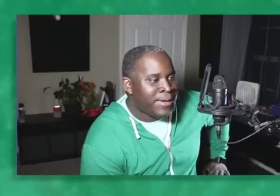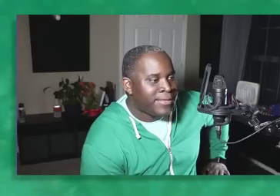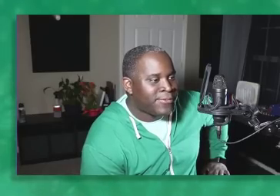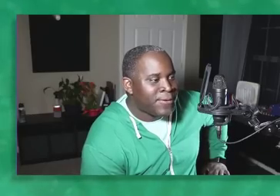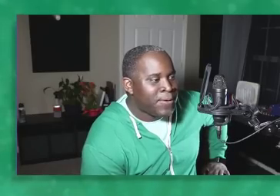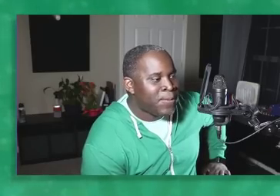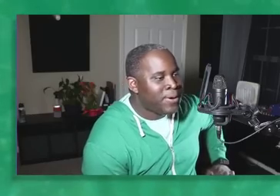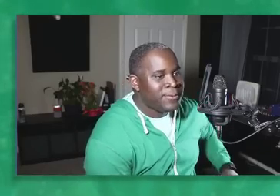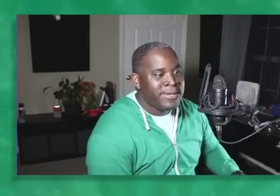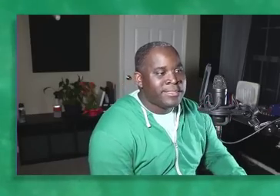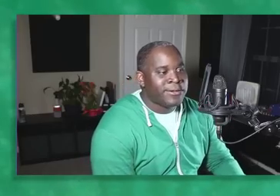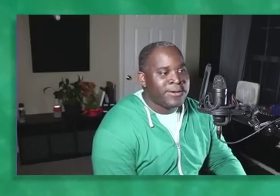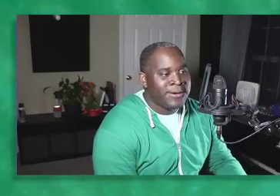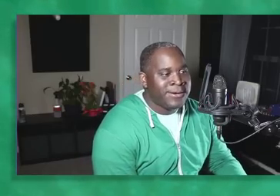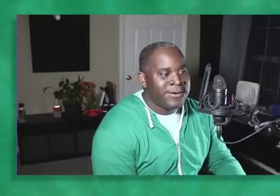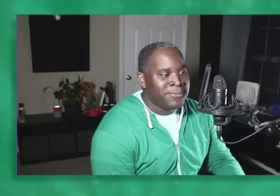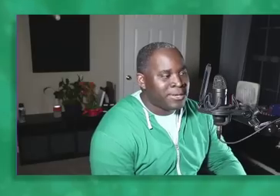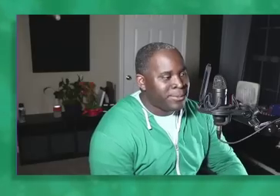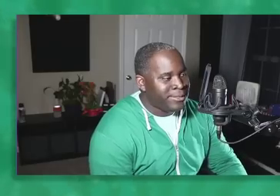Anyway, so